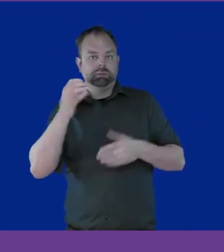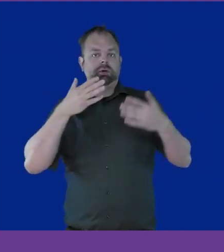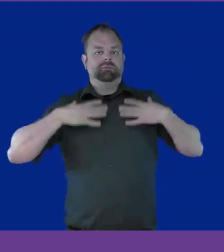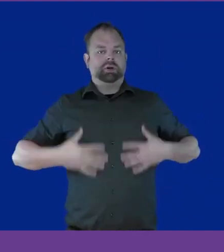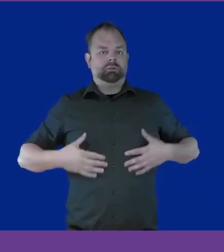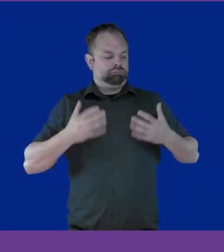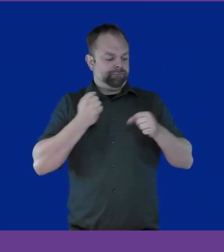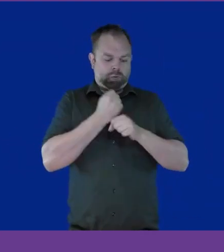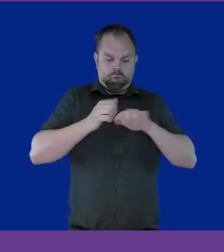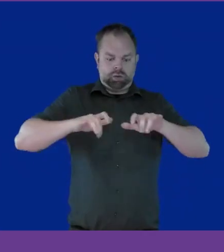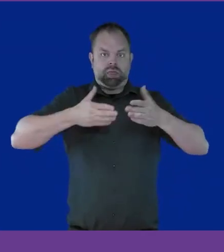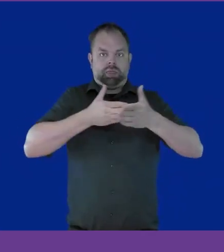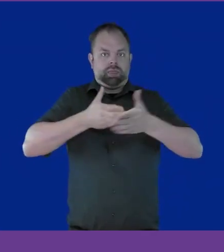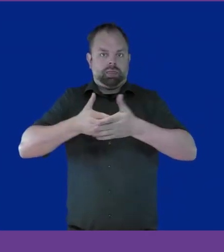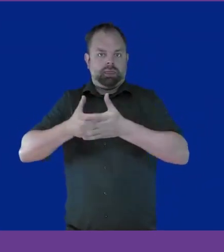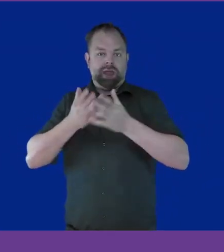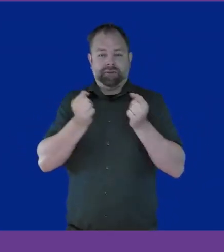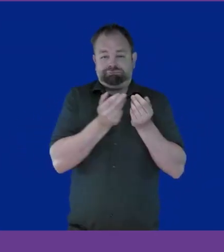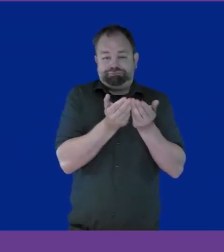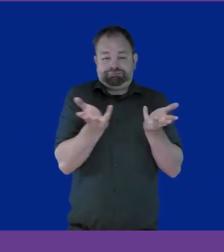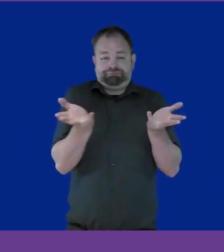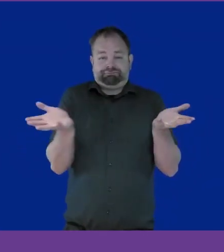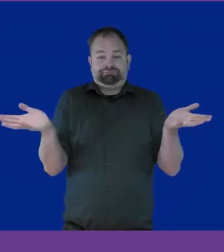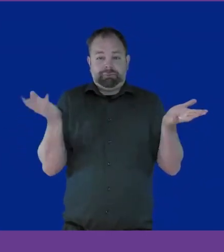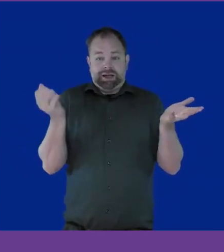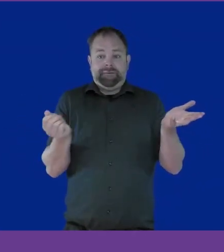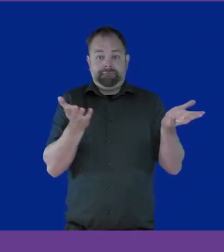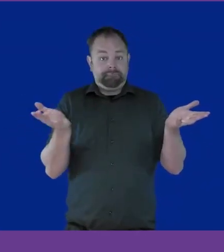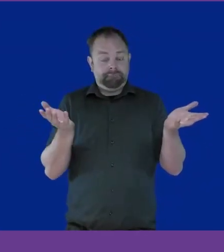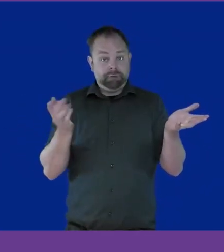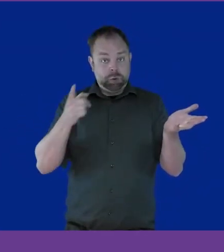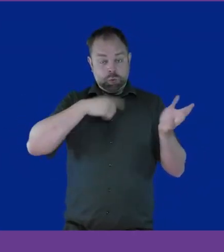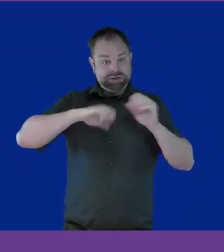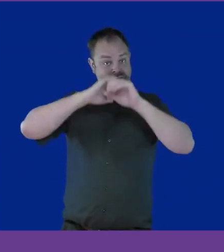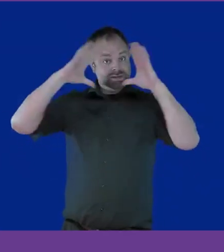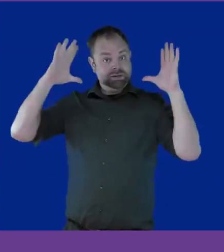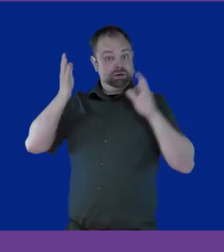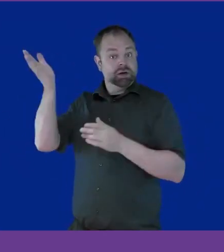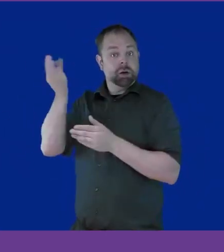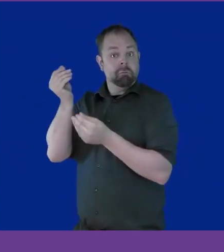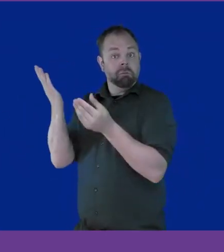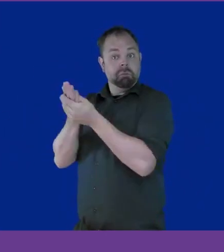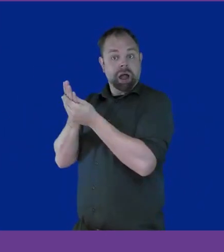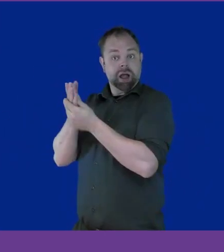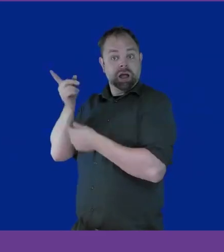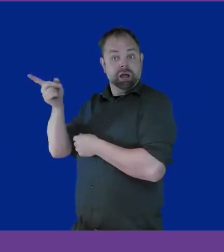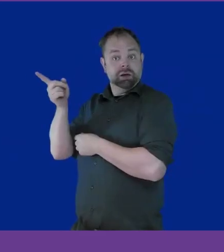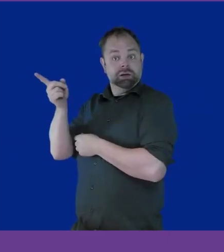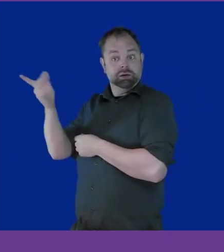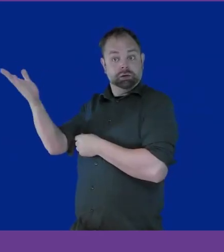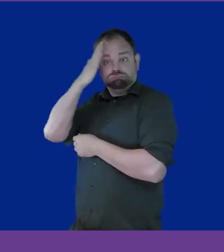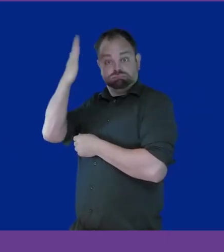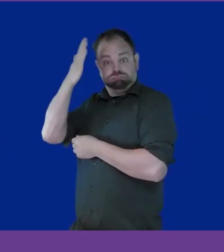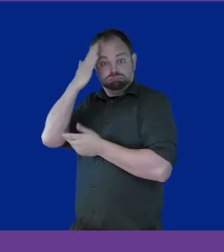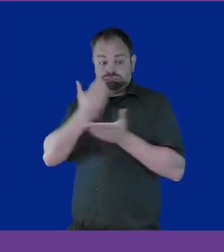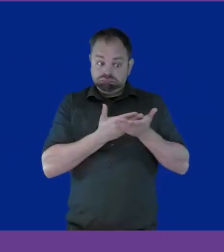AccessibleEU consortium. One group which is not well represented here is the group of service providers for people